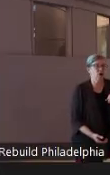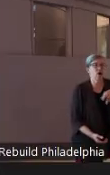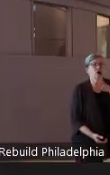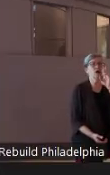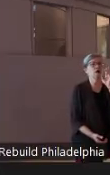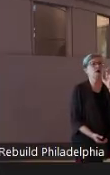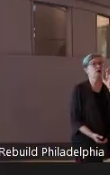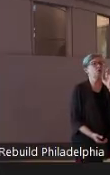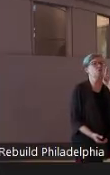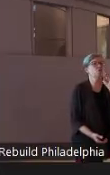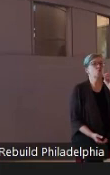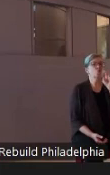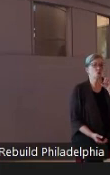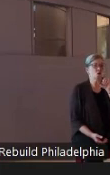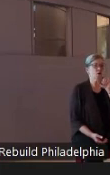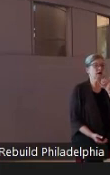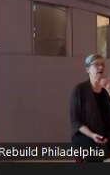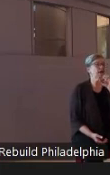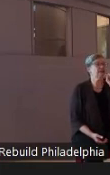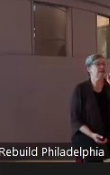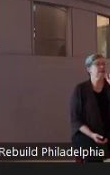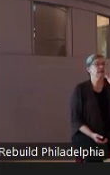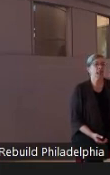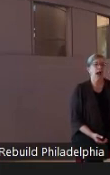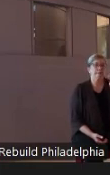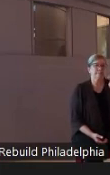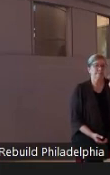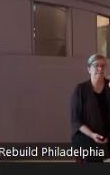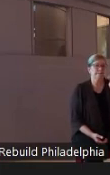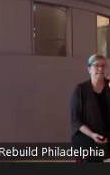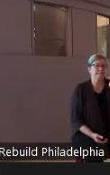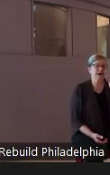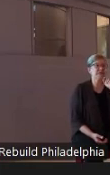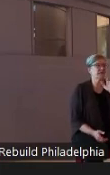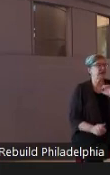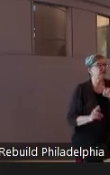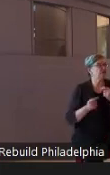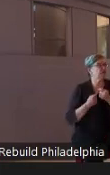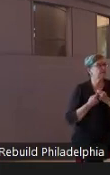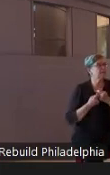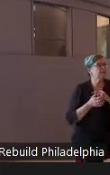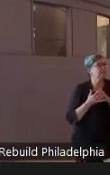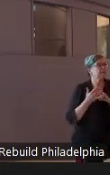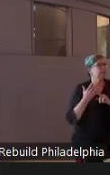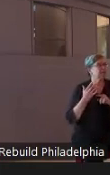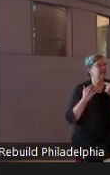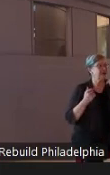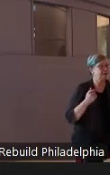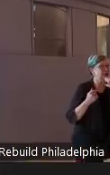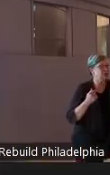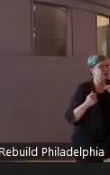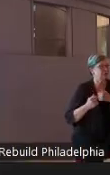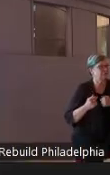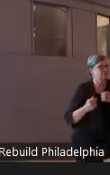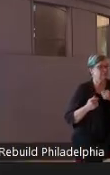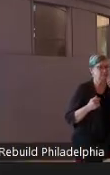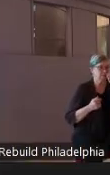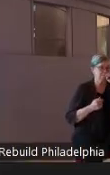Lloyd Salasandine, Salam Bustanji. That's our team. If I missed you, I